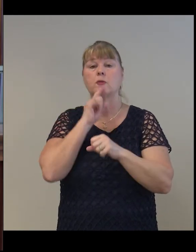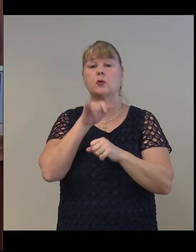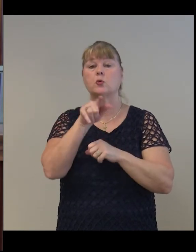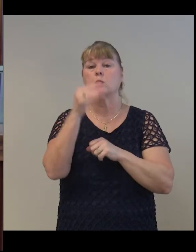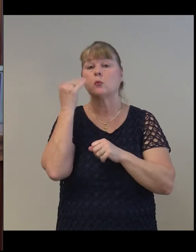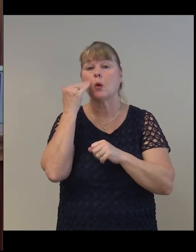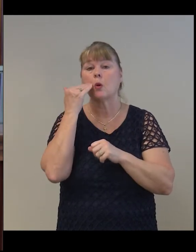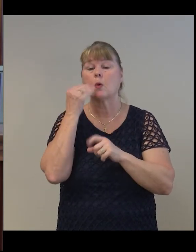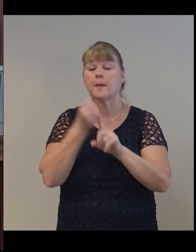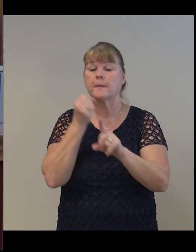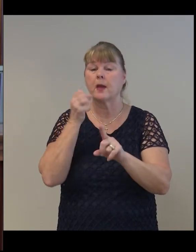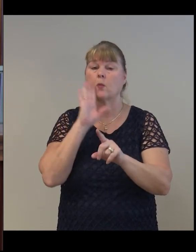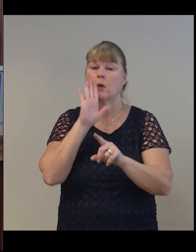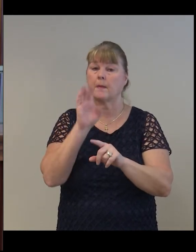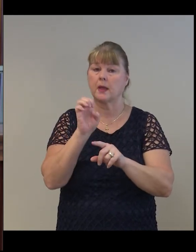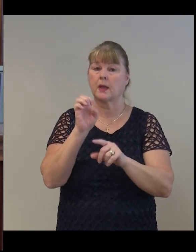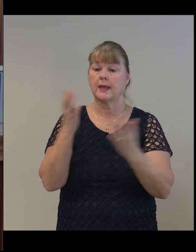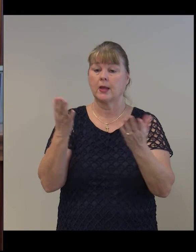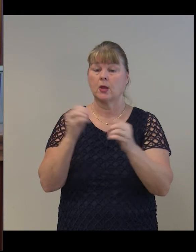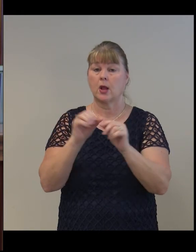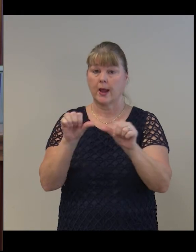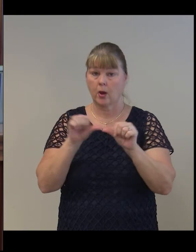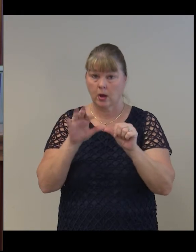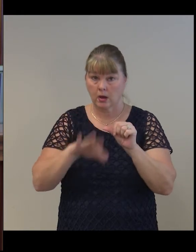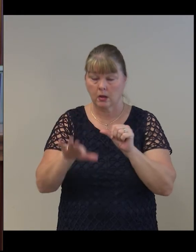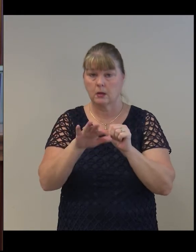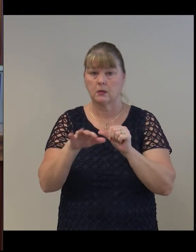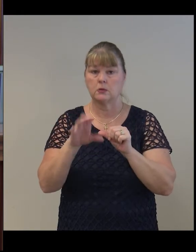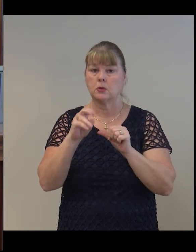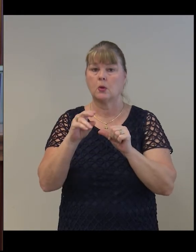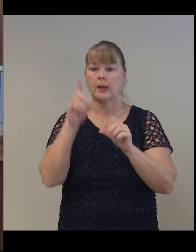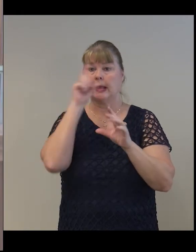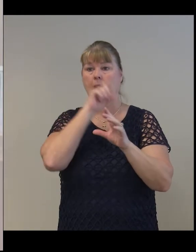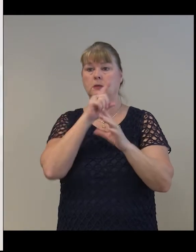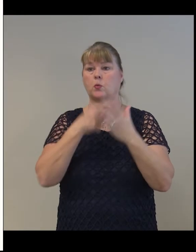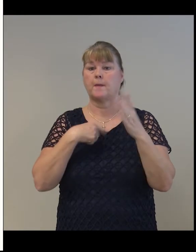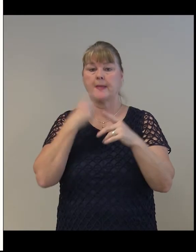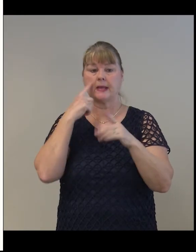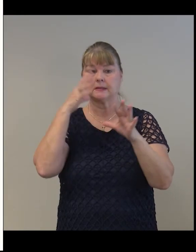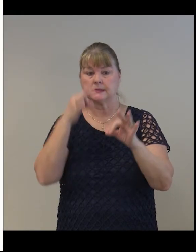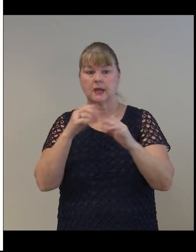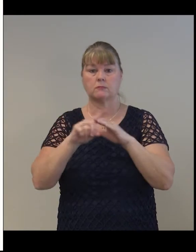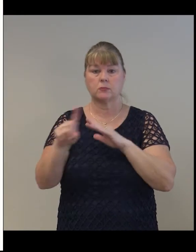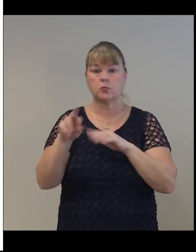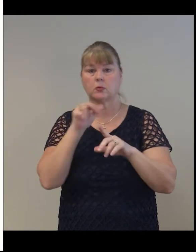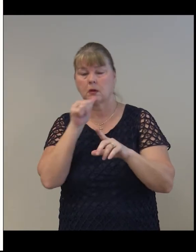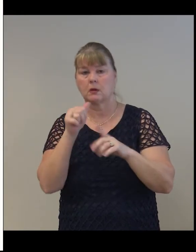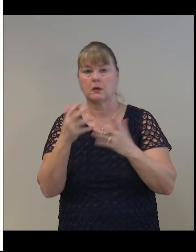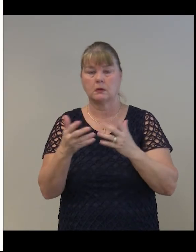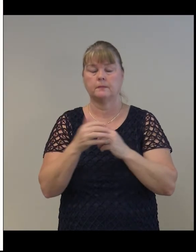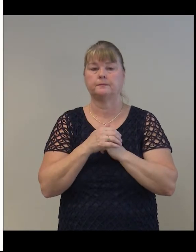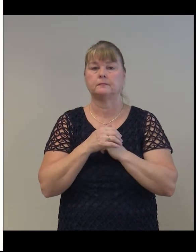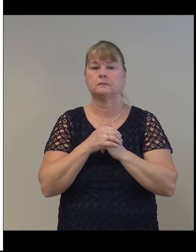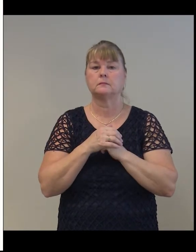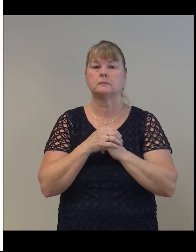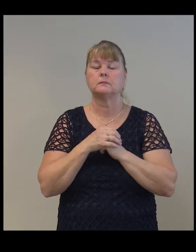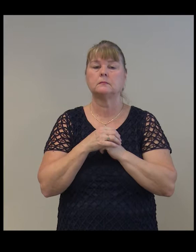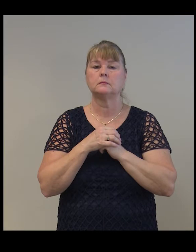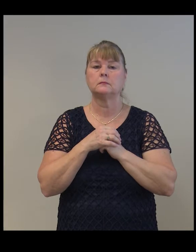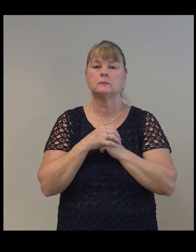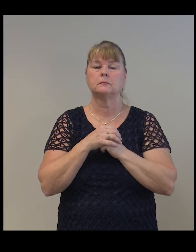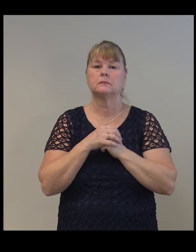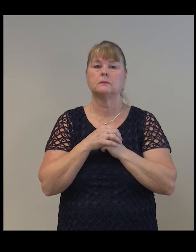you know what the impacts are going to be here in the county so that there's no guesswork when you have to make your evacuation decisions.